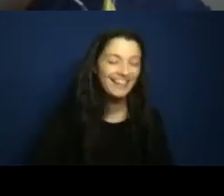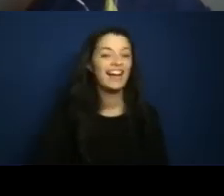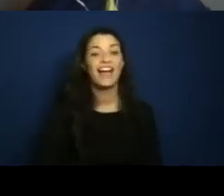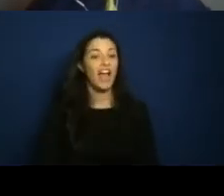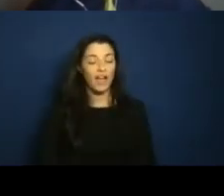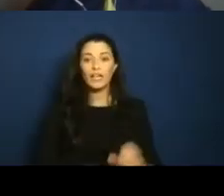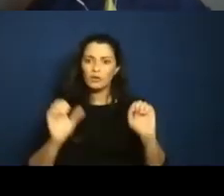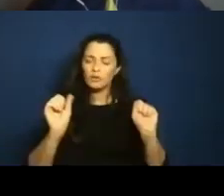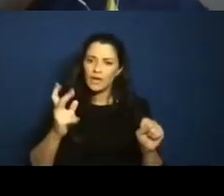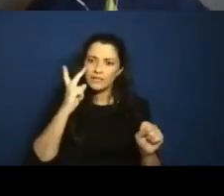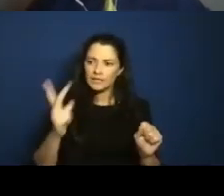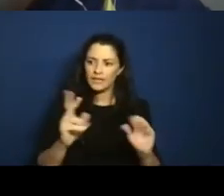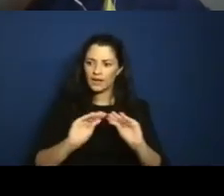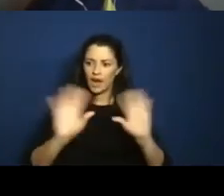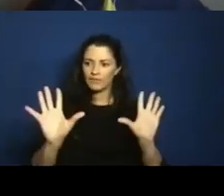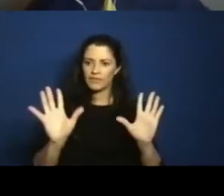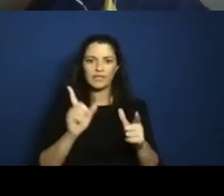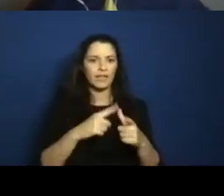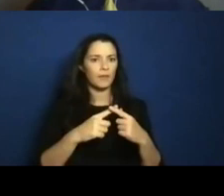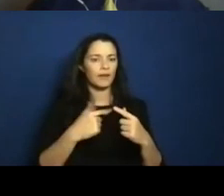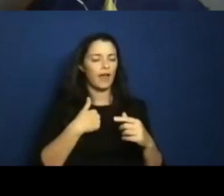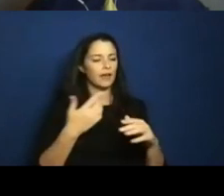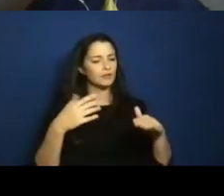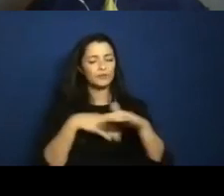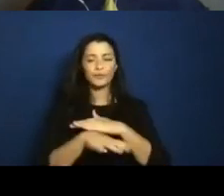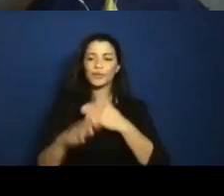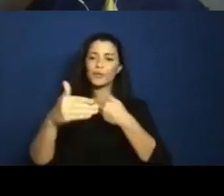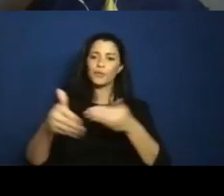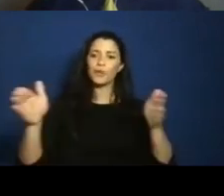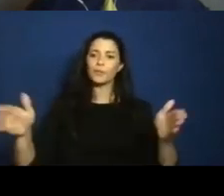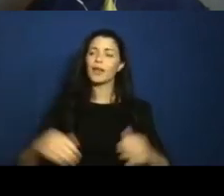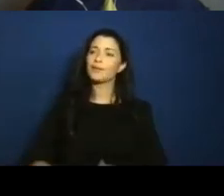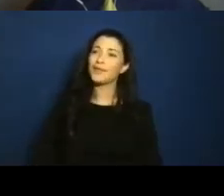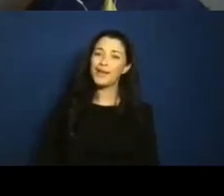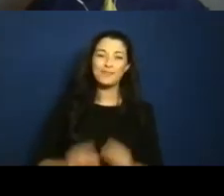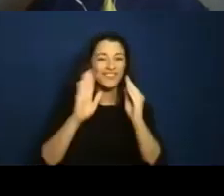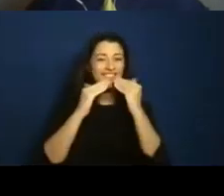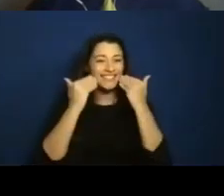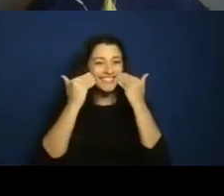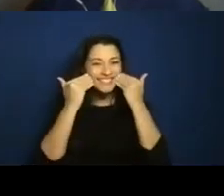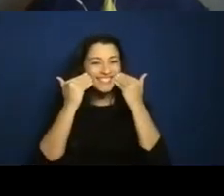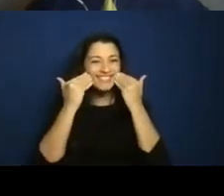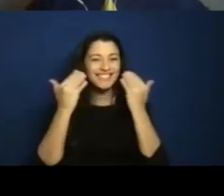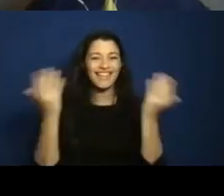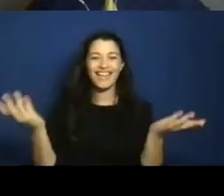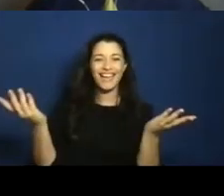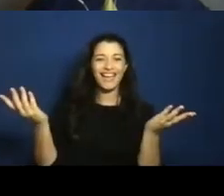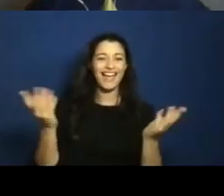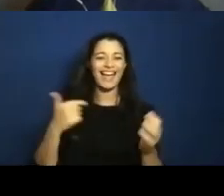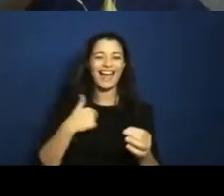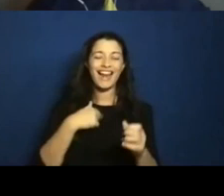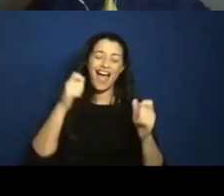you can see that. And then I walk into a room and I'm genuinely smiling, and not even that, I wake